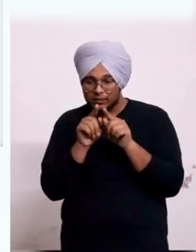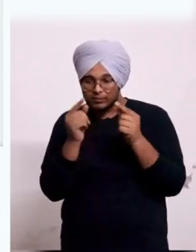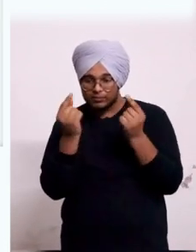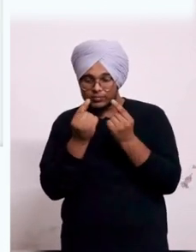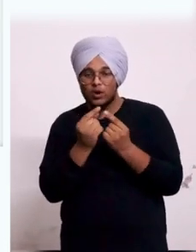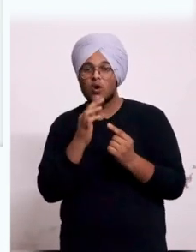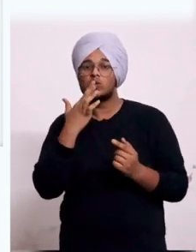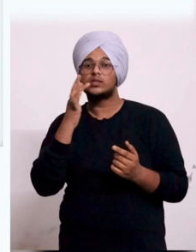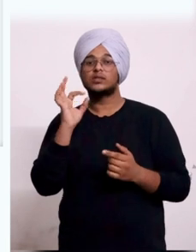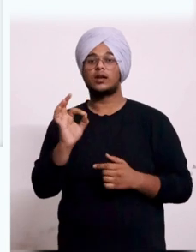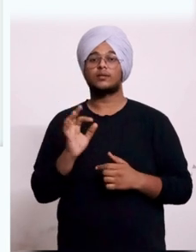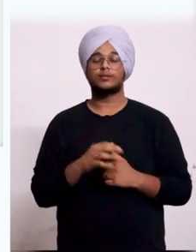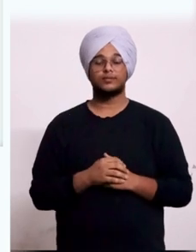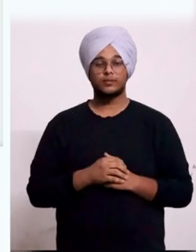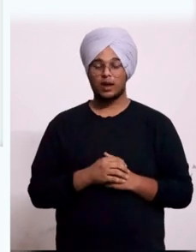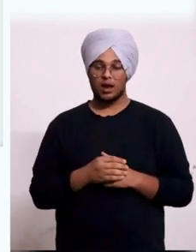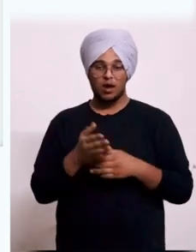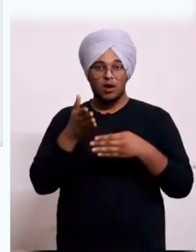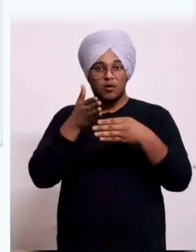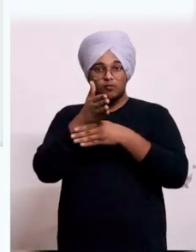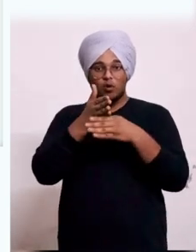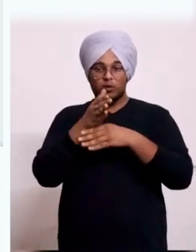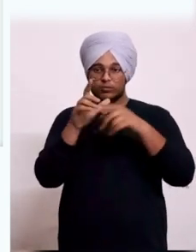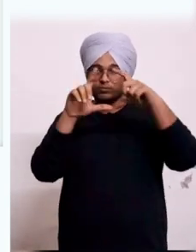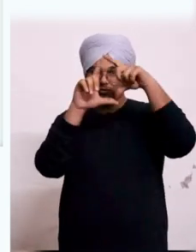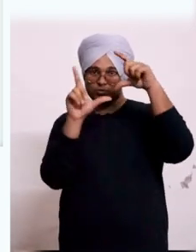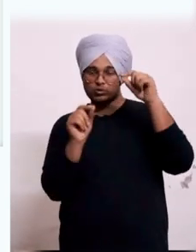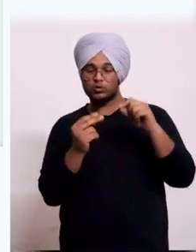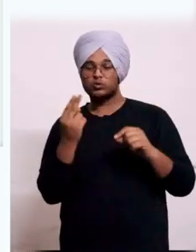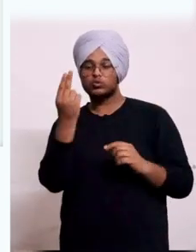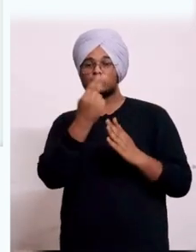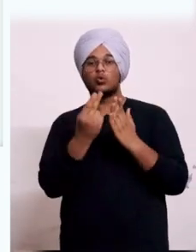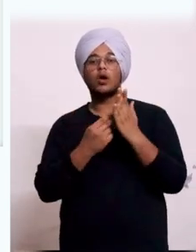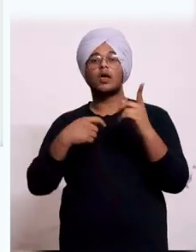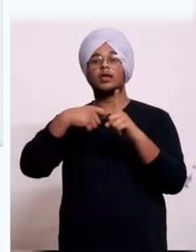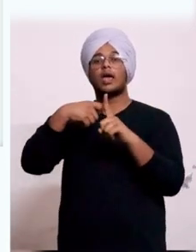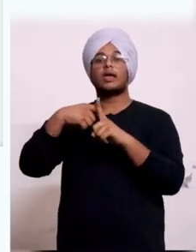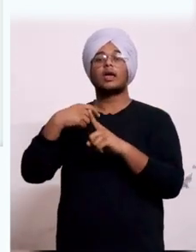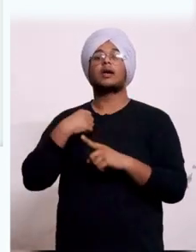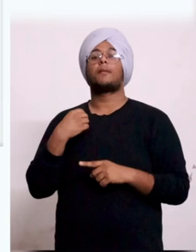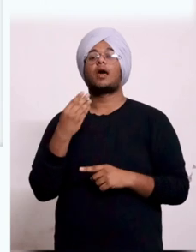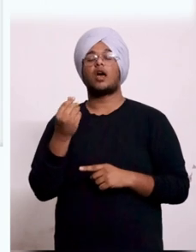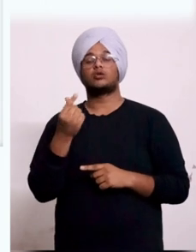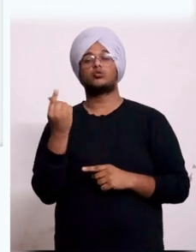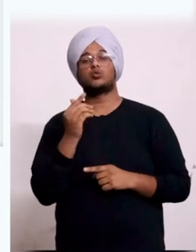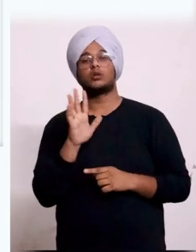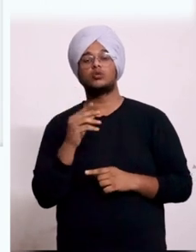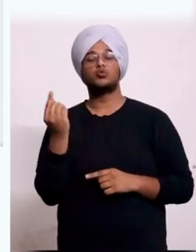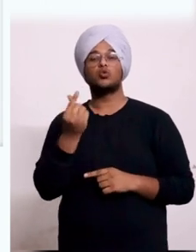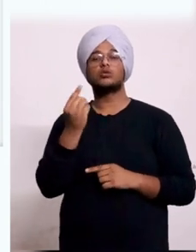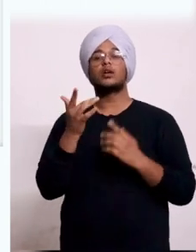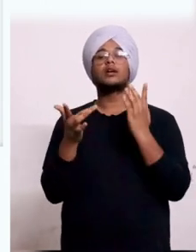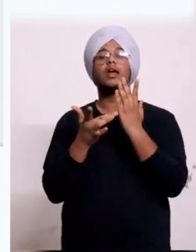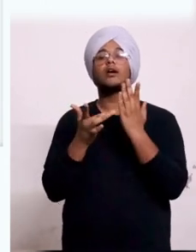symmetrical originally. A wooden block was most likely used to create this Kalamkari cloth. It uses